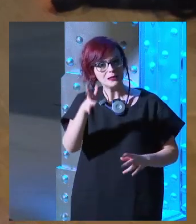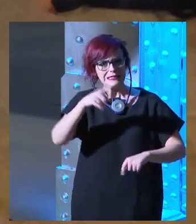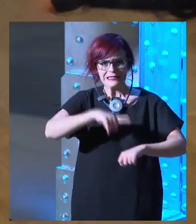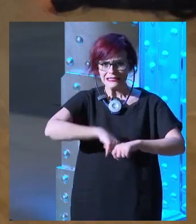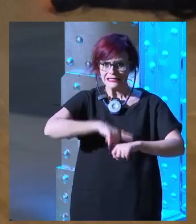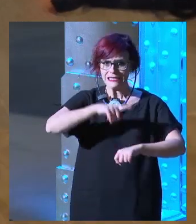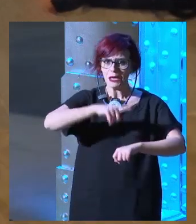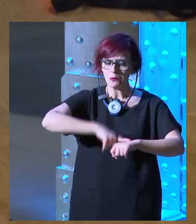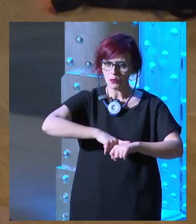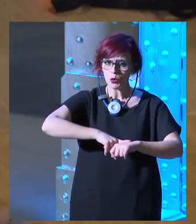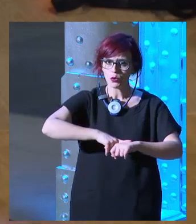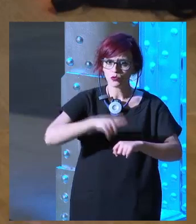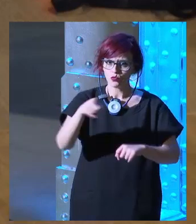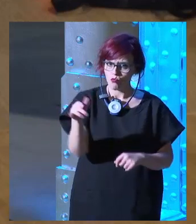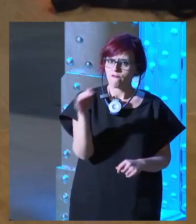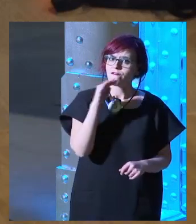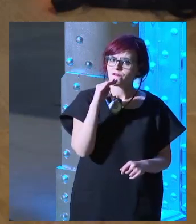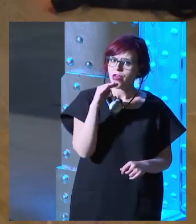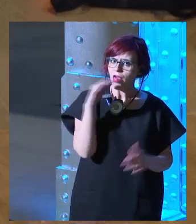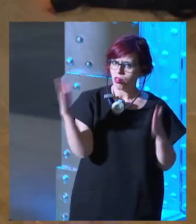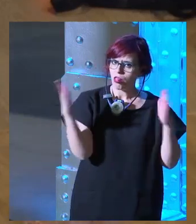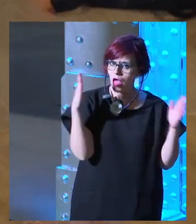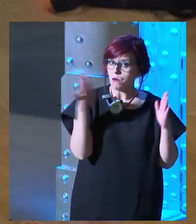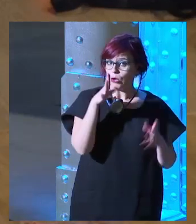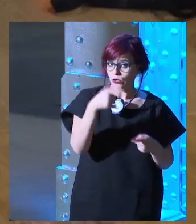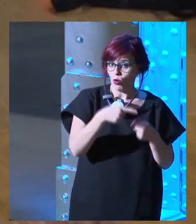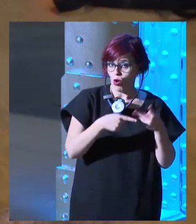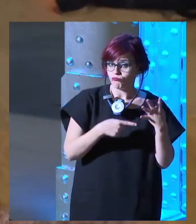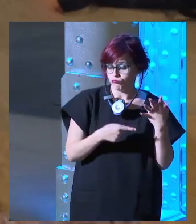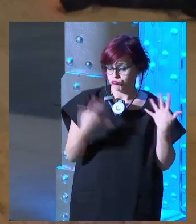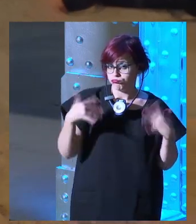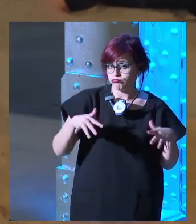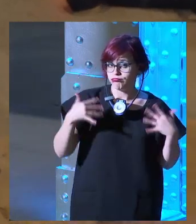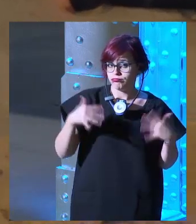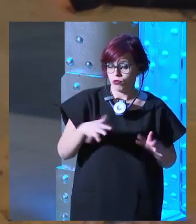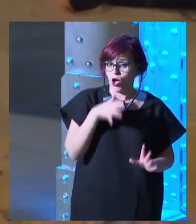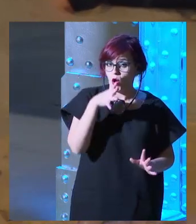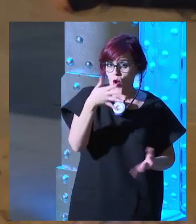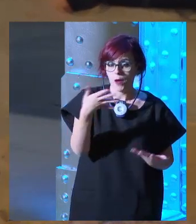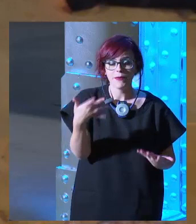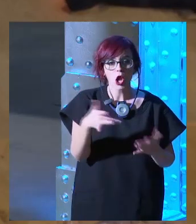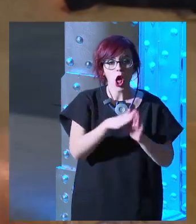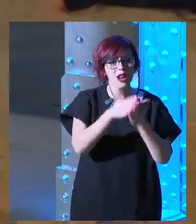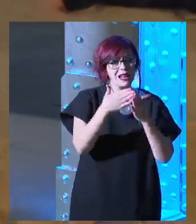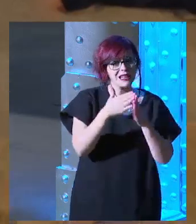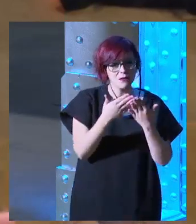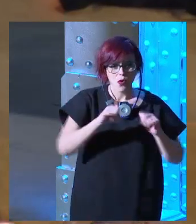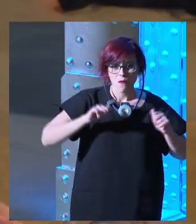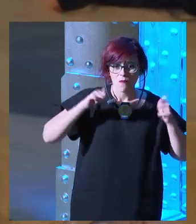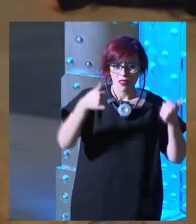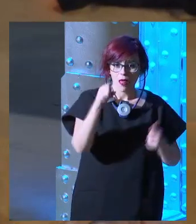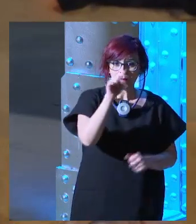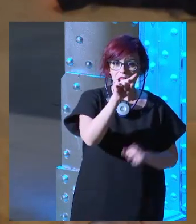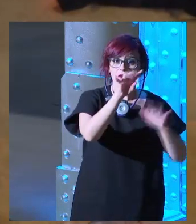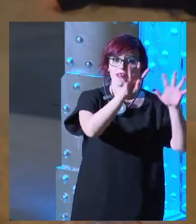despite the time that you were angry and you have had a lot of reasons for that. All your works,